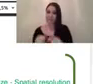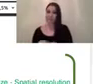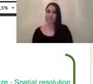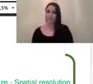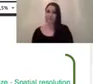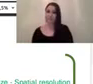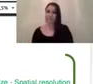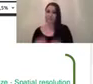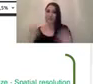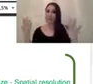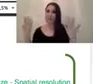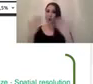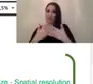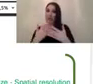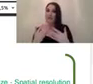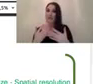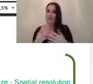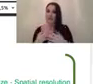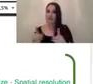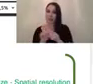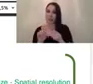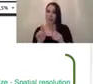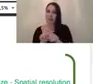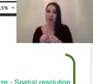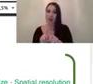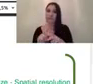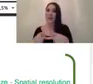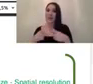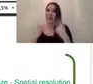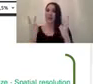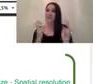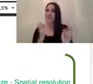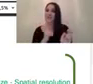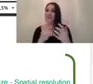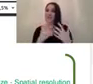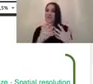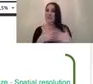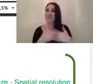also depends a lot on the lighting system we're using and the optics.